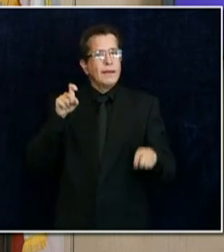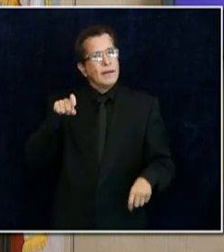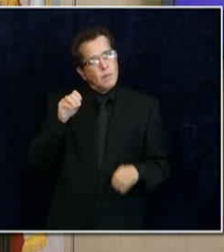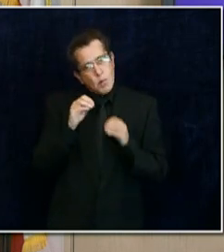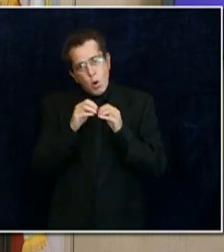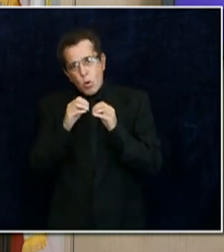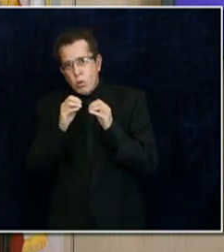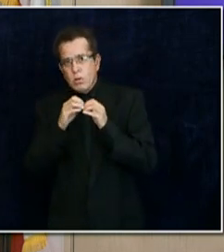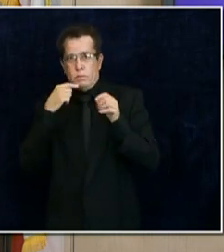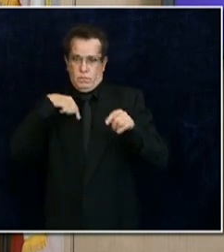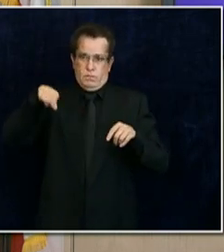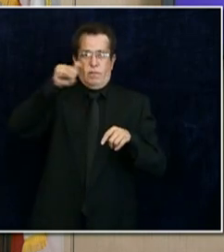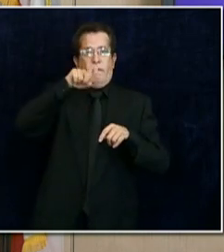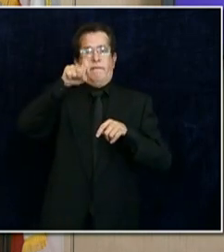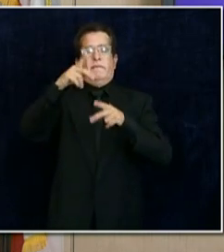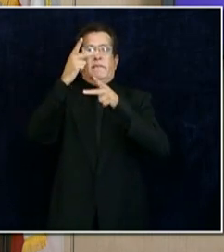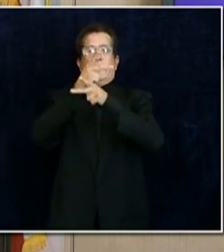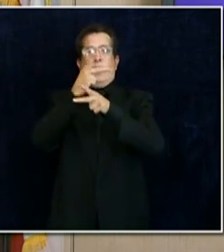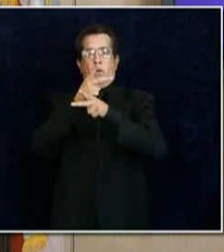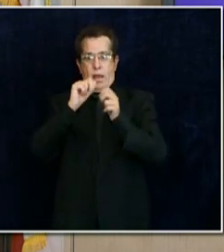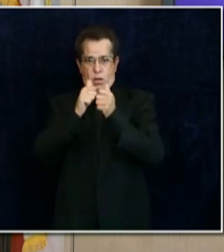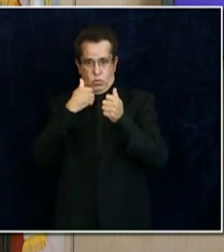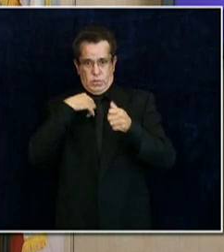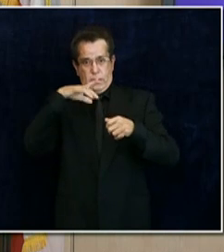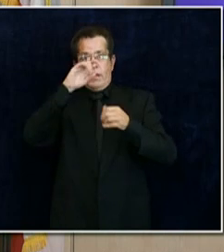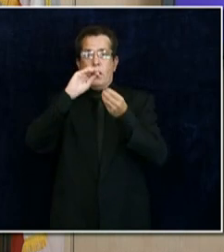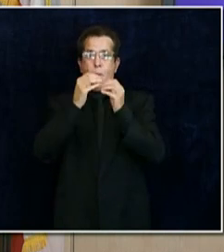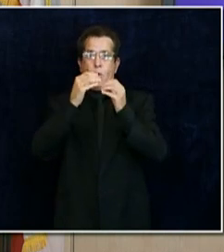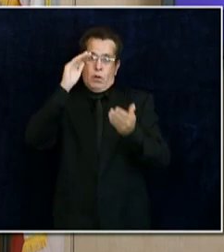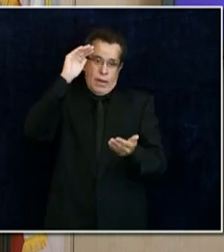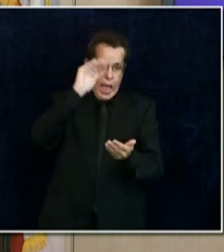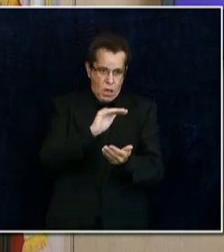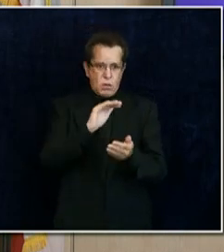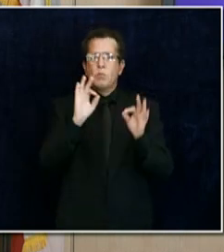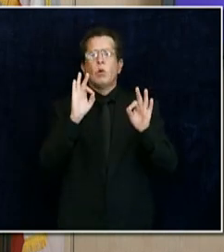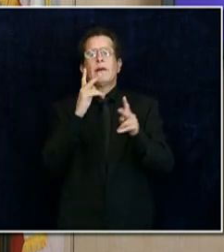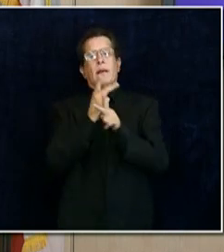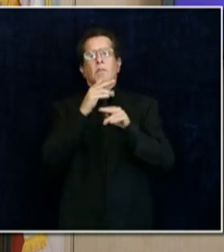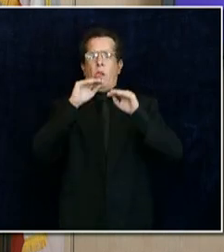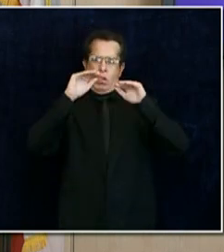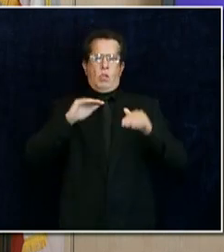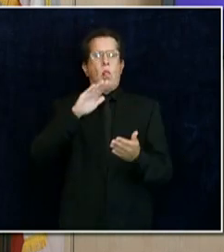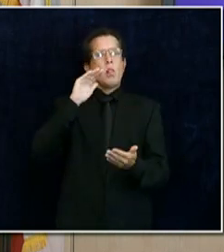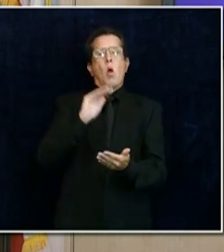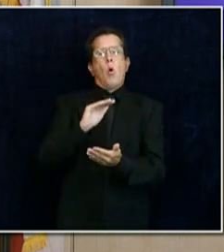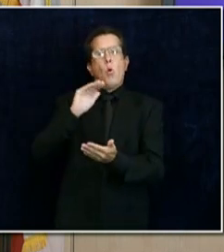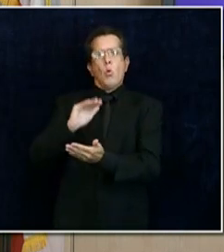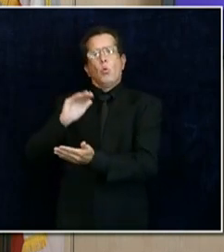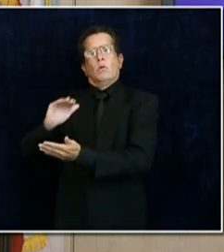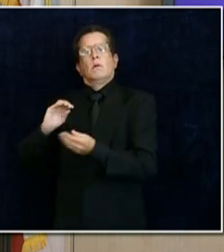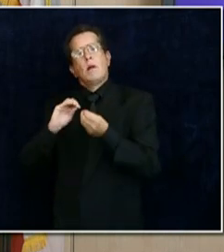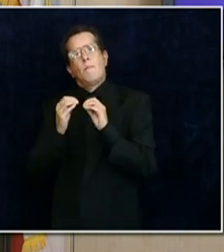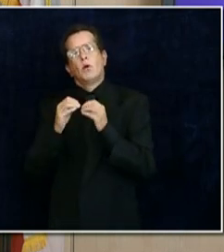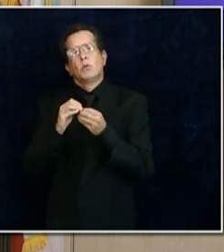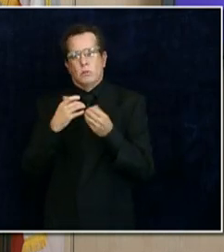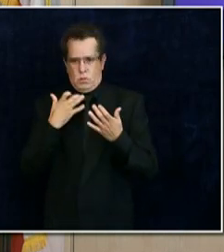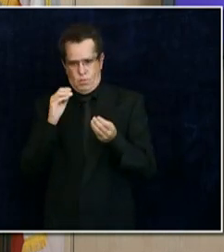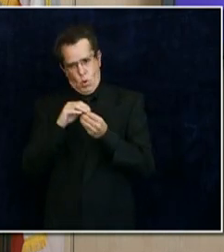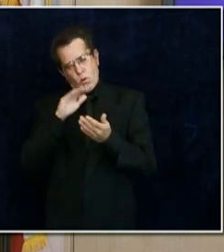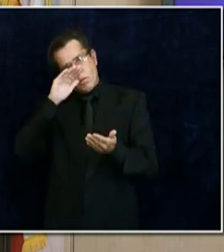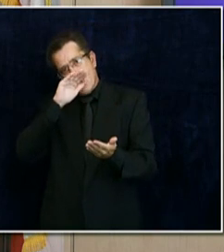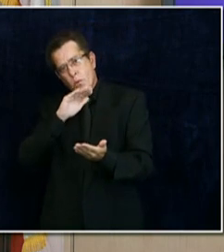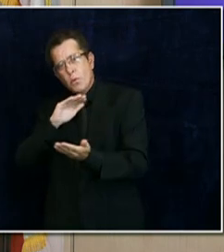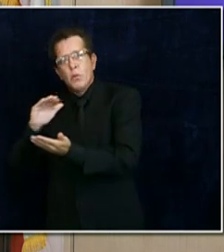also have to figure out as a people how, when we get them down, we keep them low. And we keep them low in a way that allows as